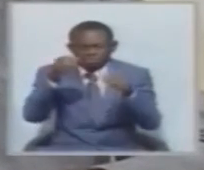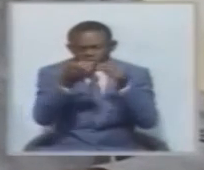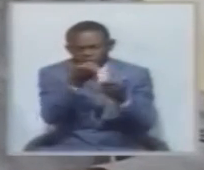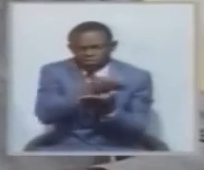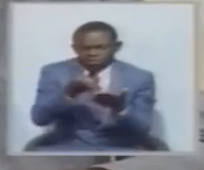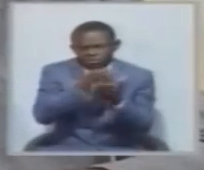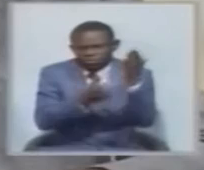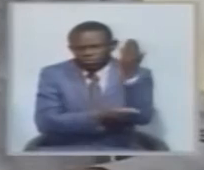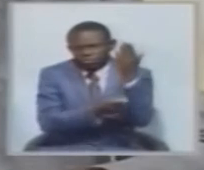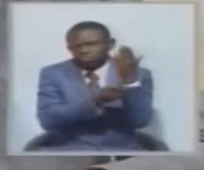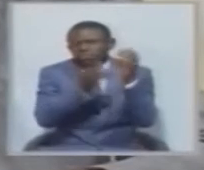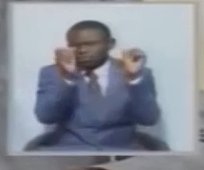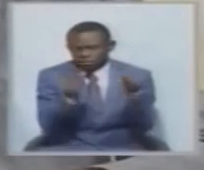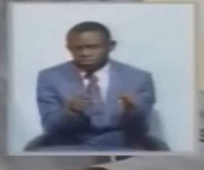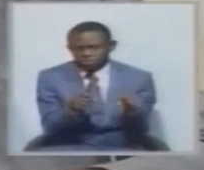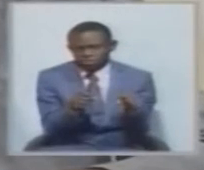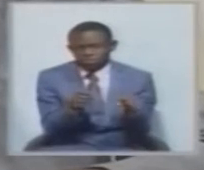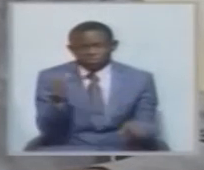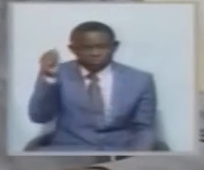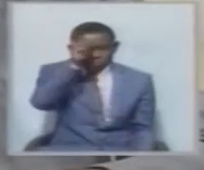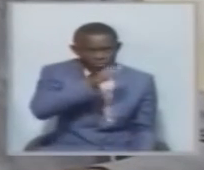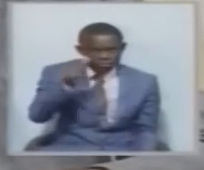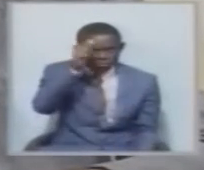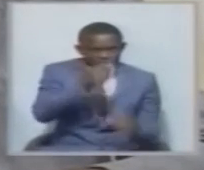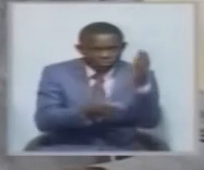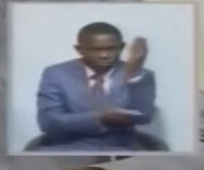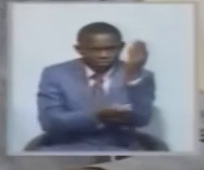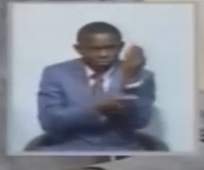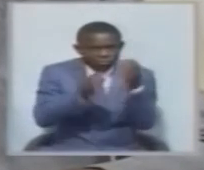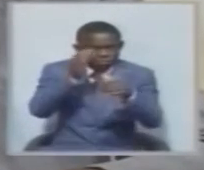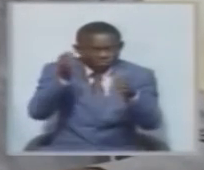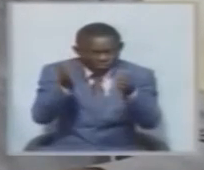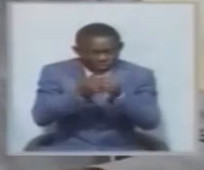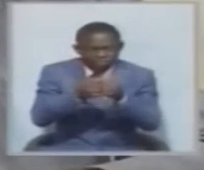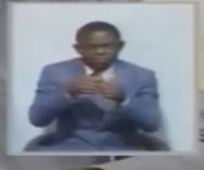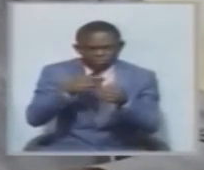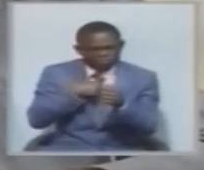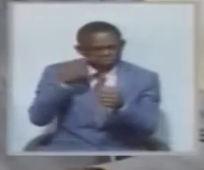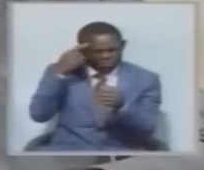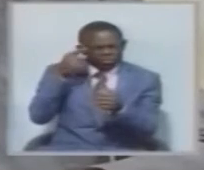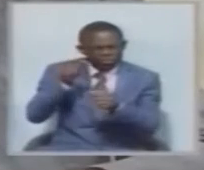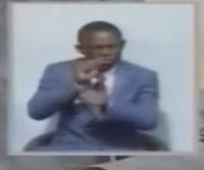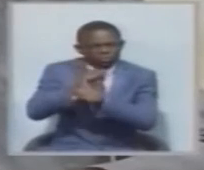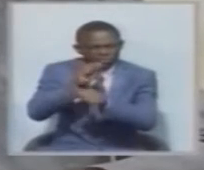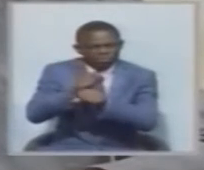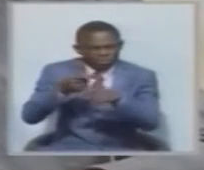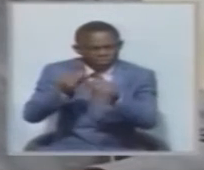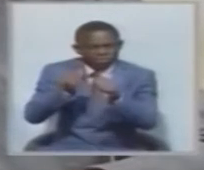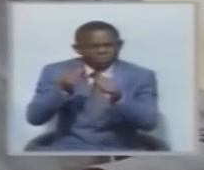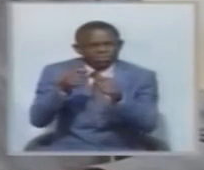Africa Development Bank has done the best that they can, and I think they still have that focus to see